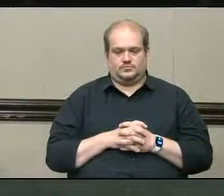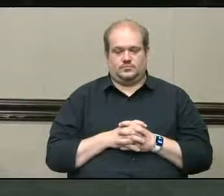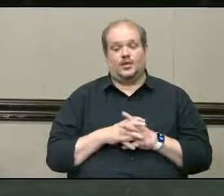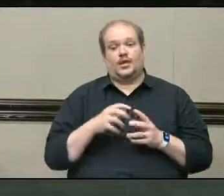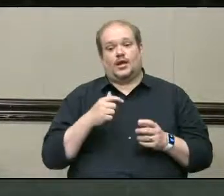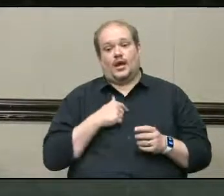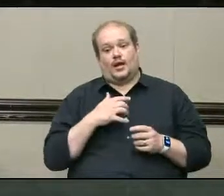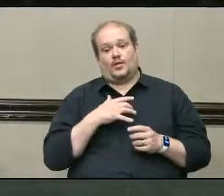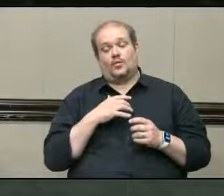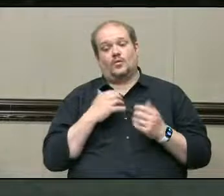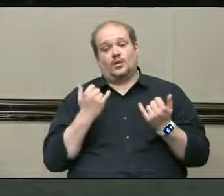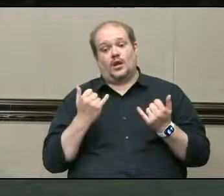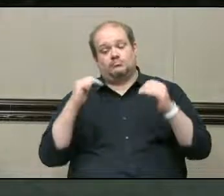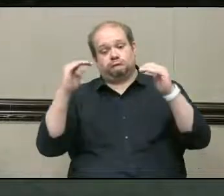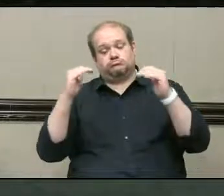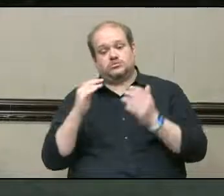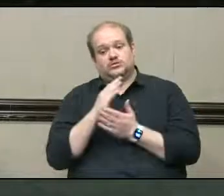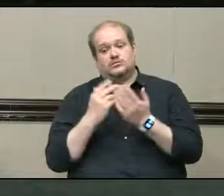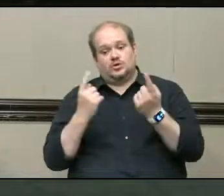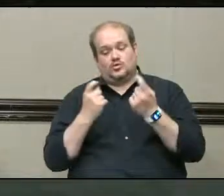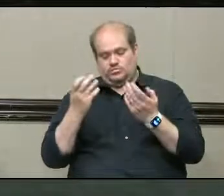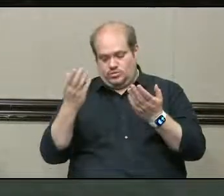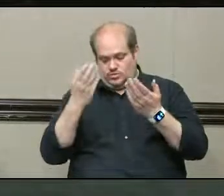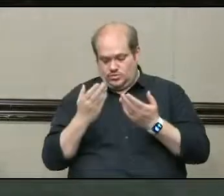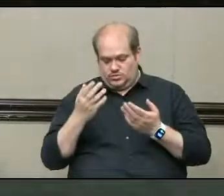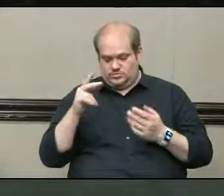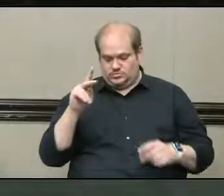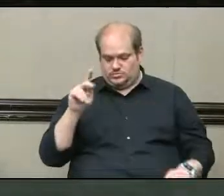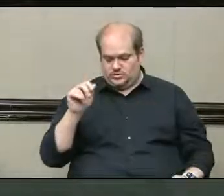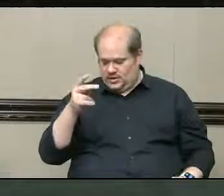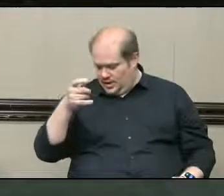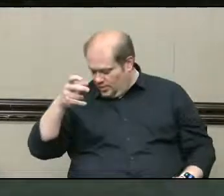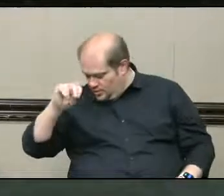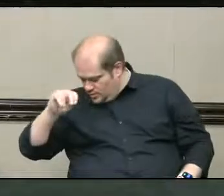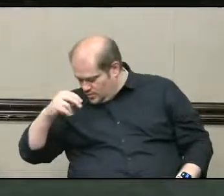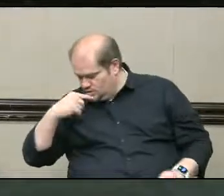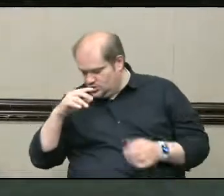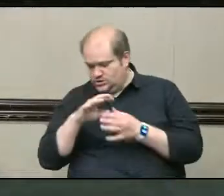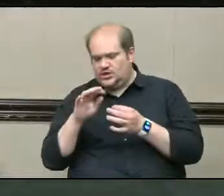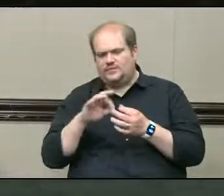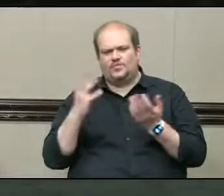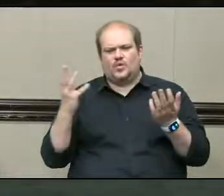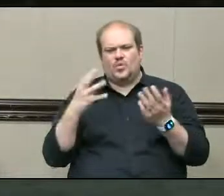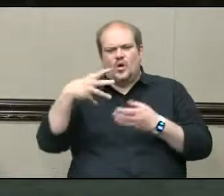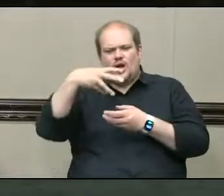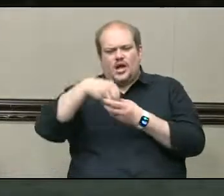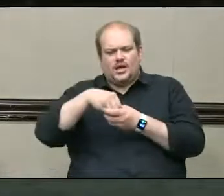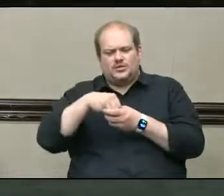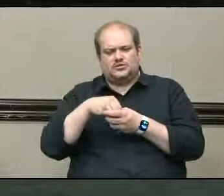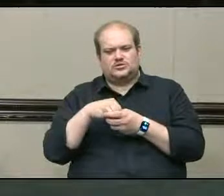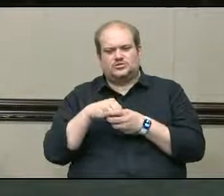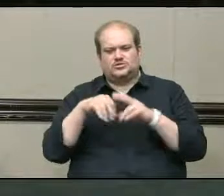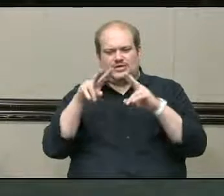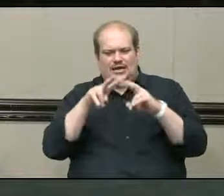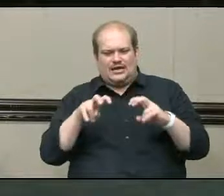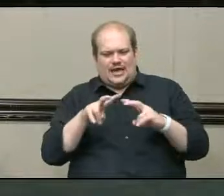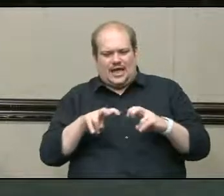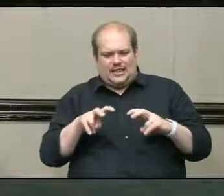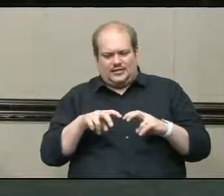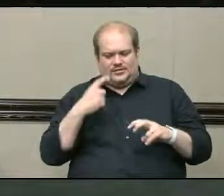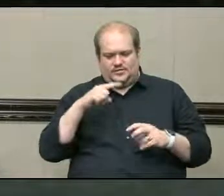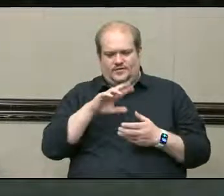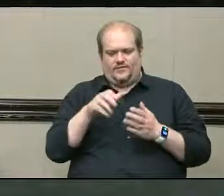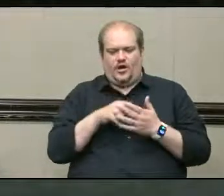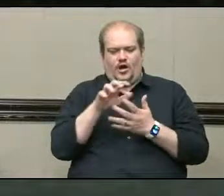I would like to go on to some questions that were proposed by Catherine. One question she had was, what constitutes an analysis of